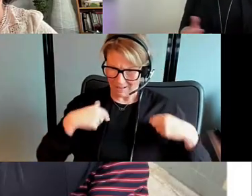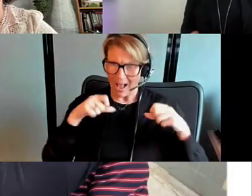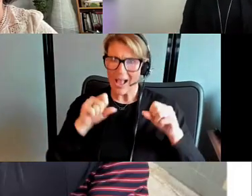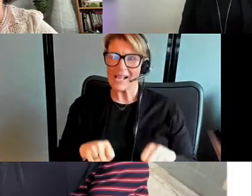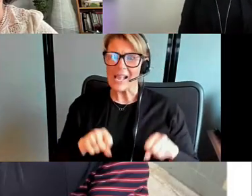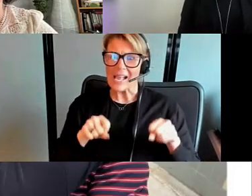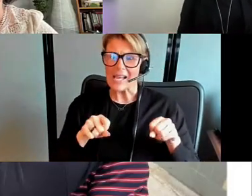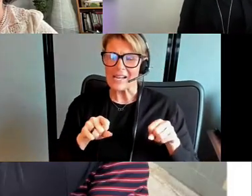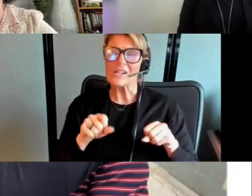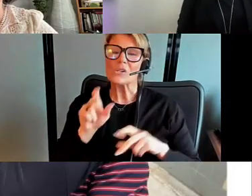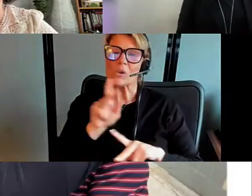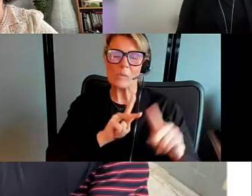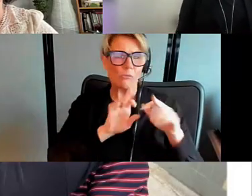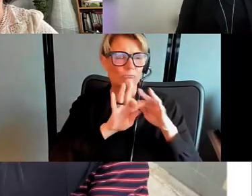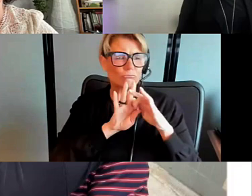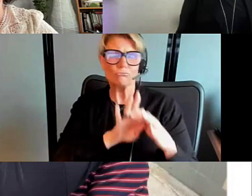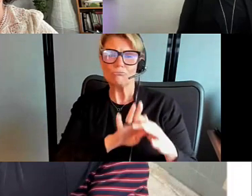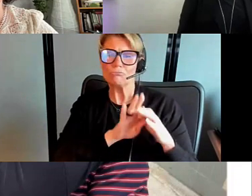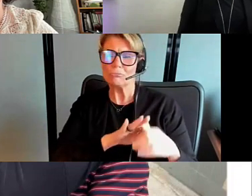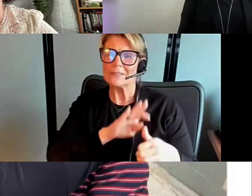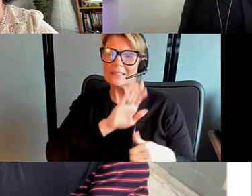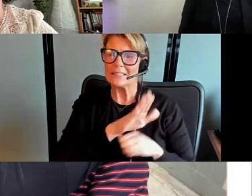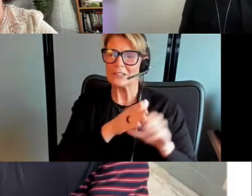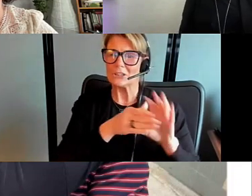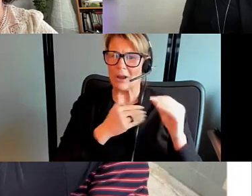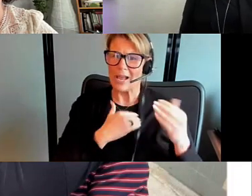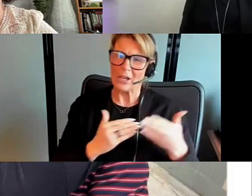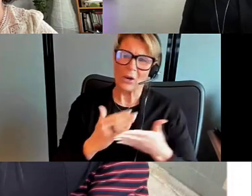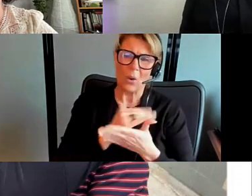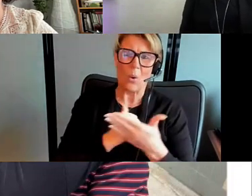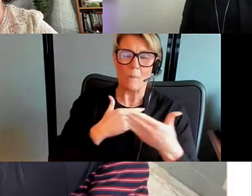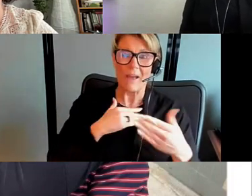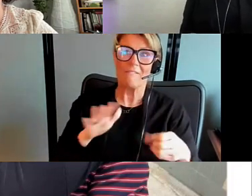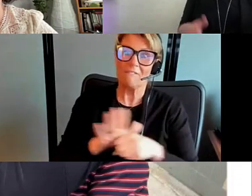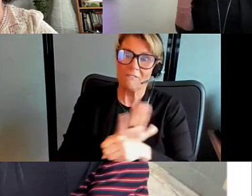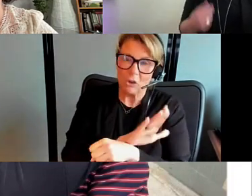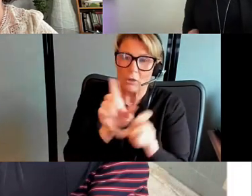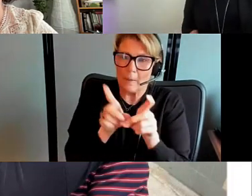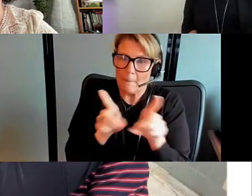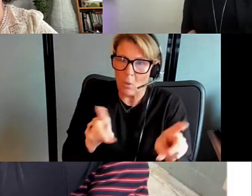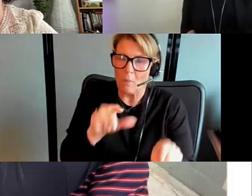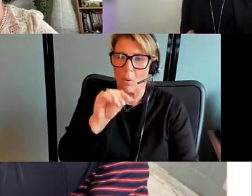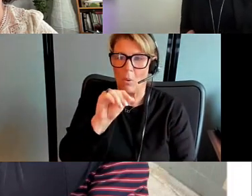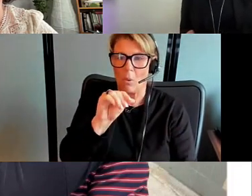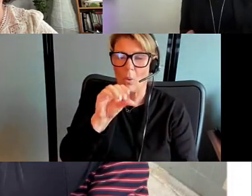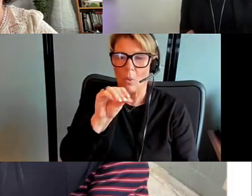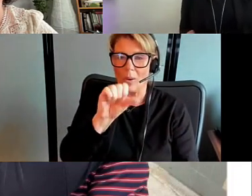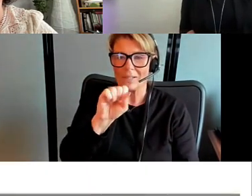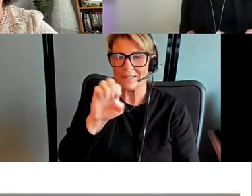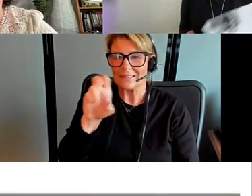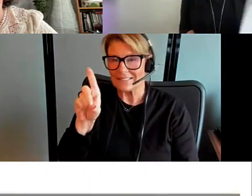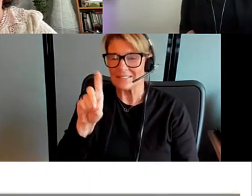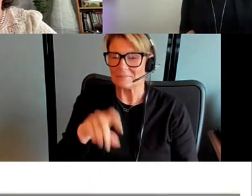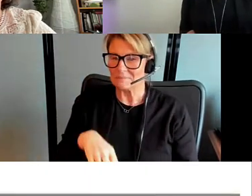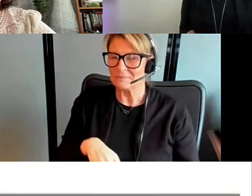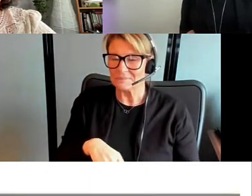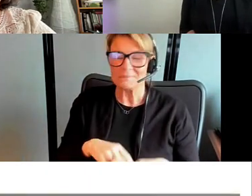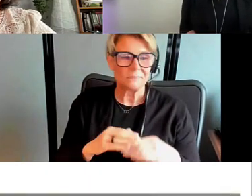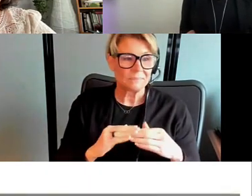relate to the possibility of I can earn my OSSD. So we'll go to the next slide.